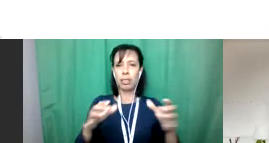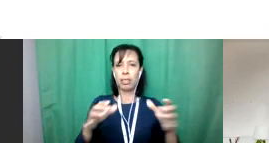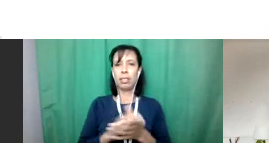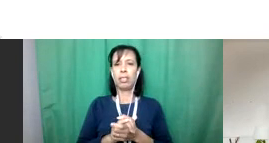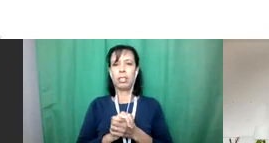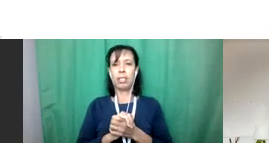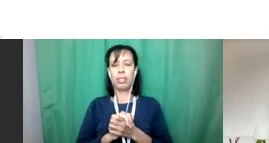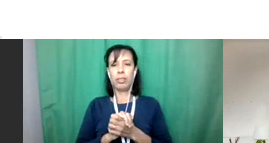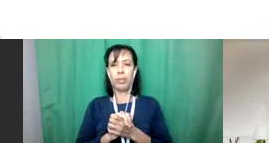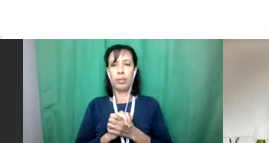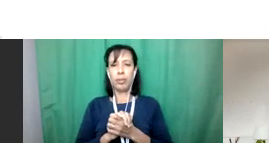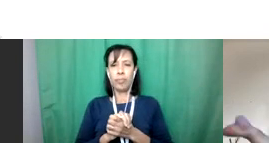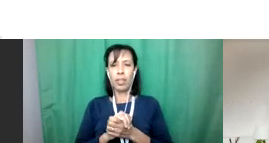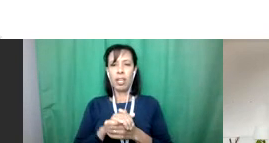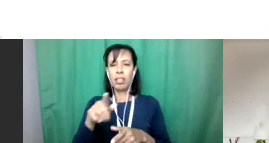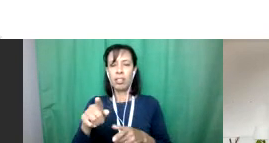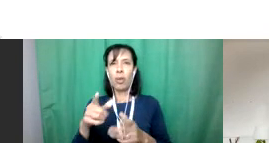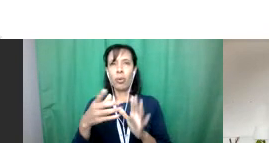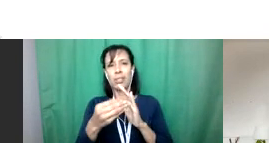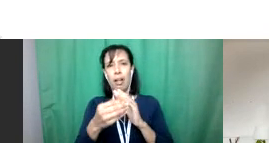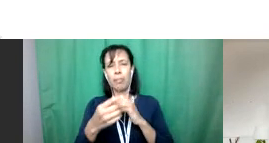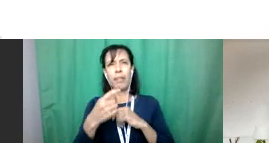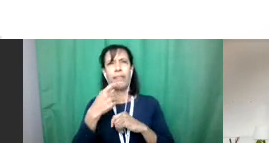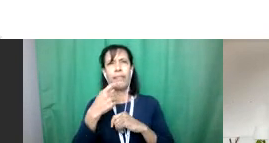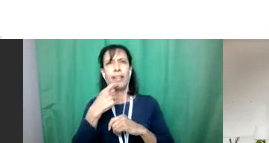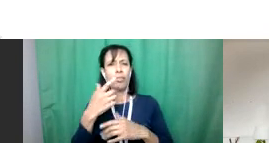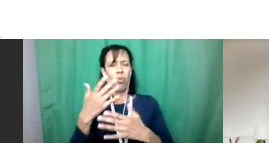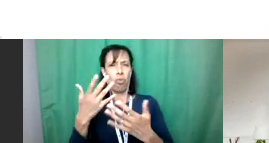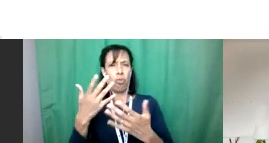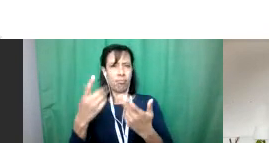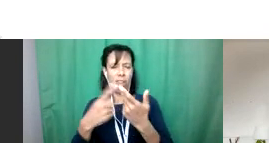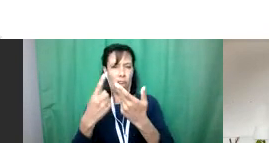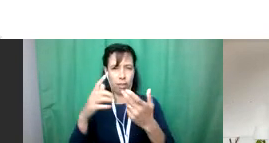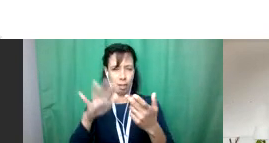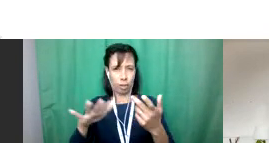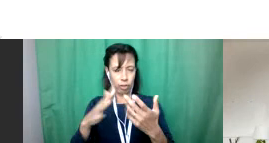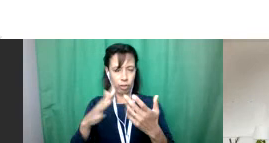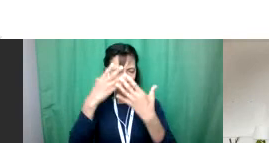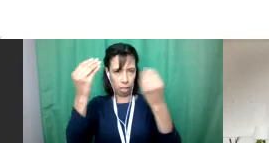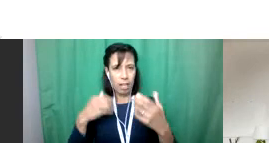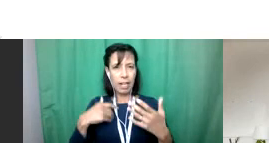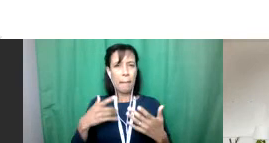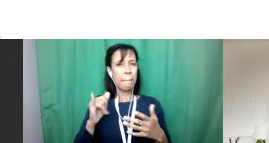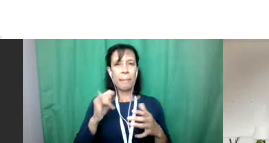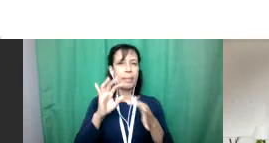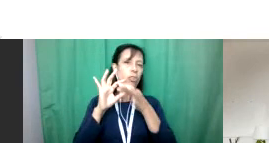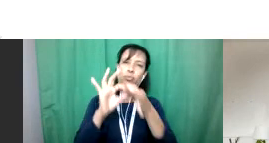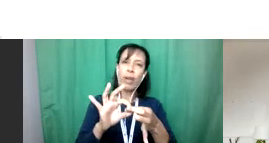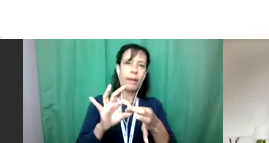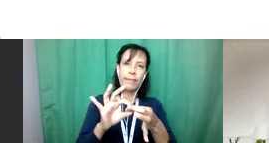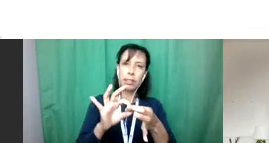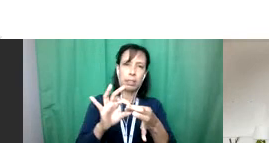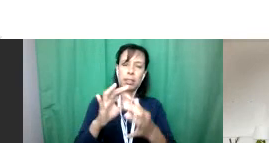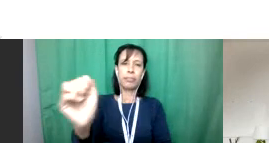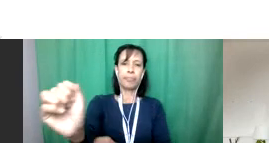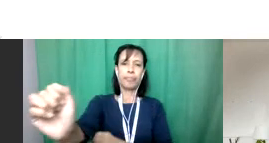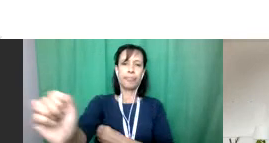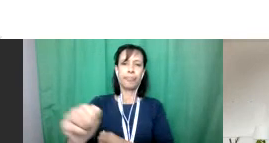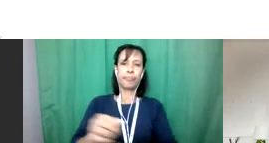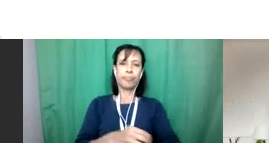I mentioned, which I've now forgotten, they might not be so relevant to the research you're doing. It doesn't stop you referring to research from